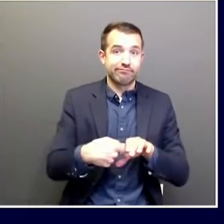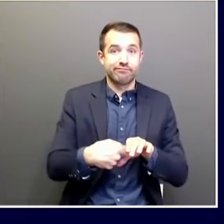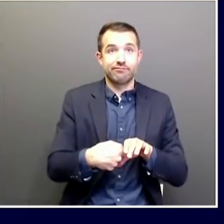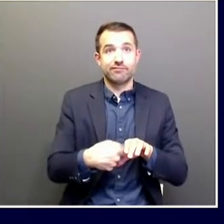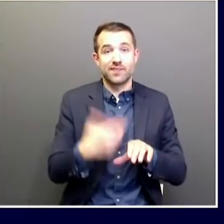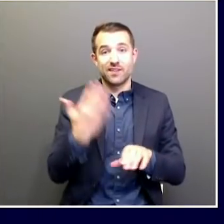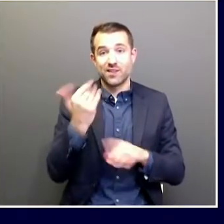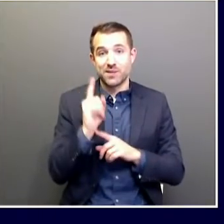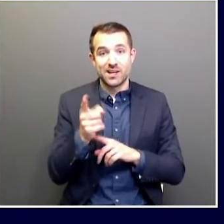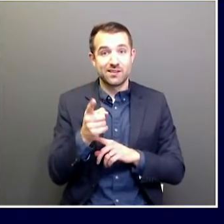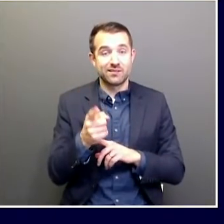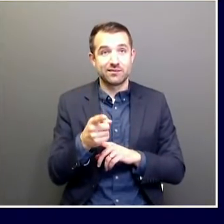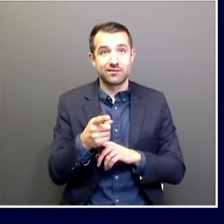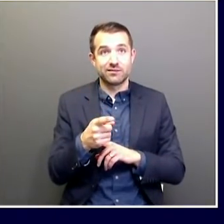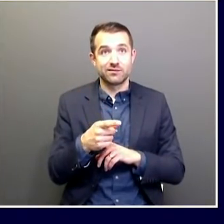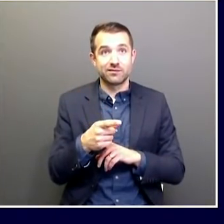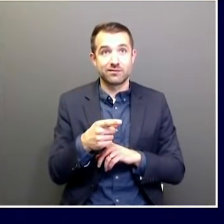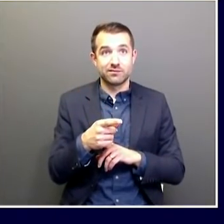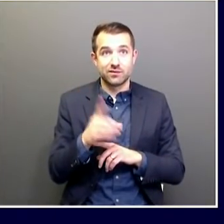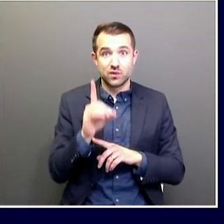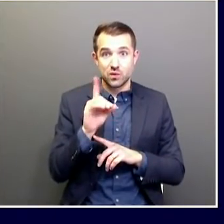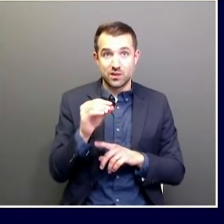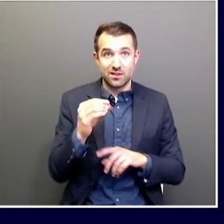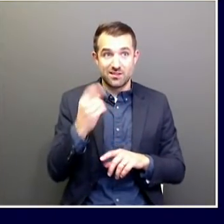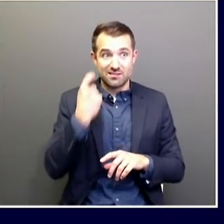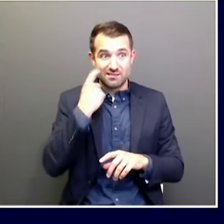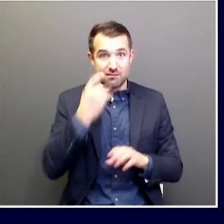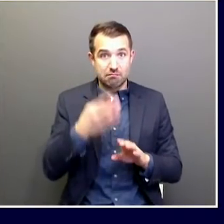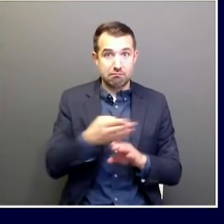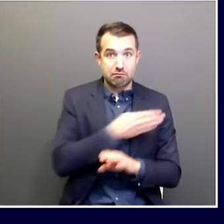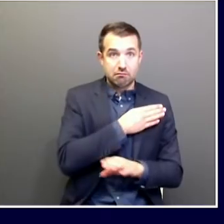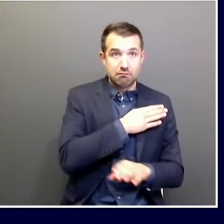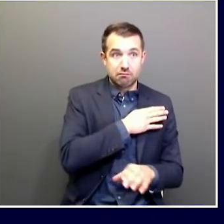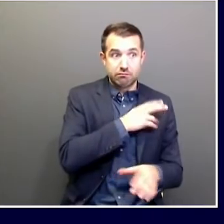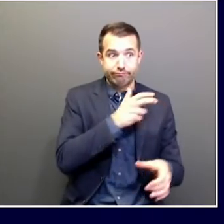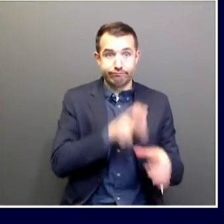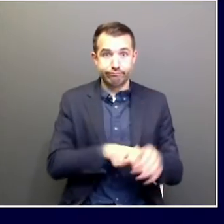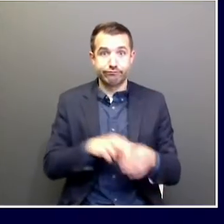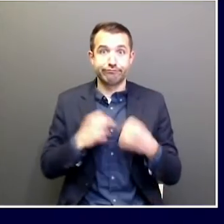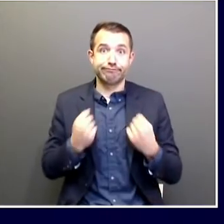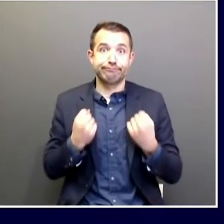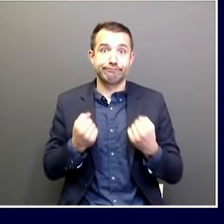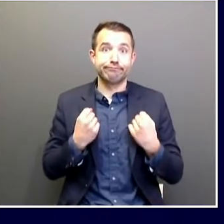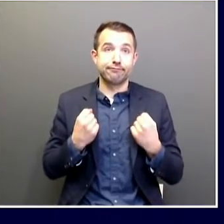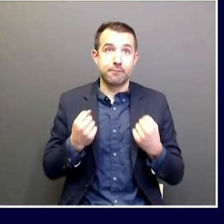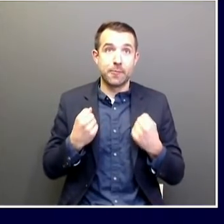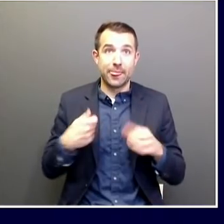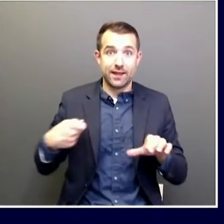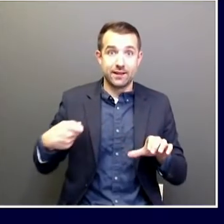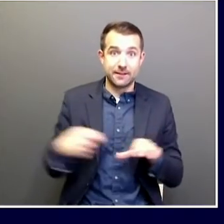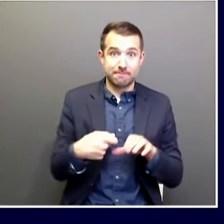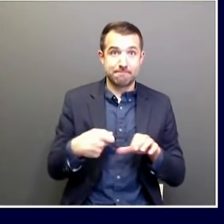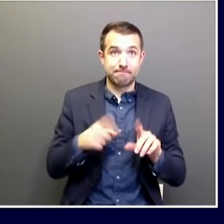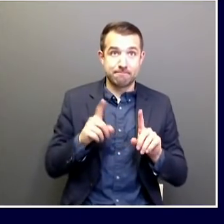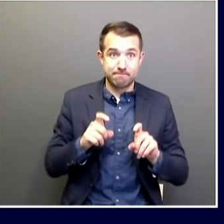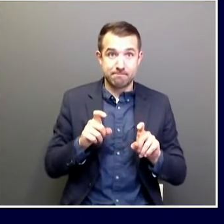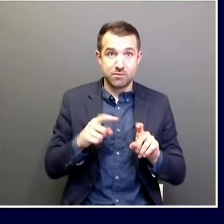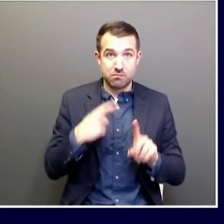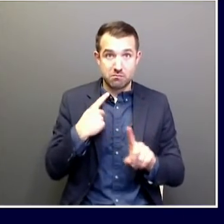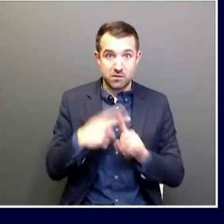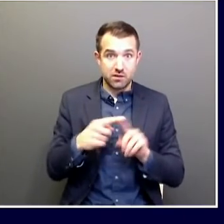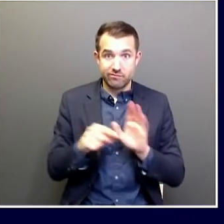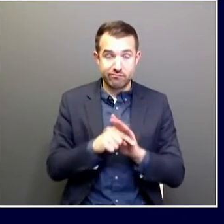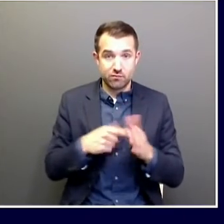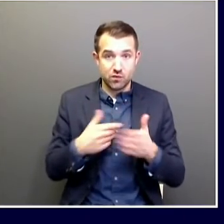before folks get in the car. Now, rapid antigen tests can be a bit tough to find, but they are definitely out there, and the supply